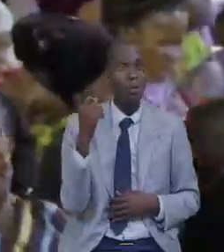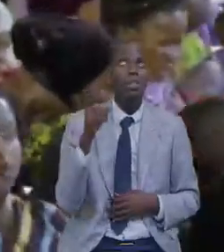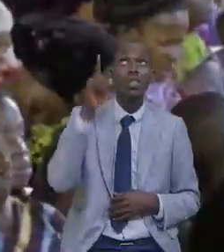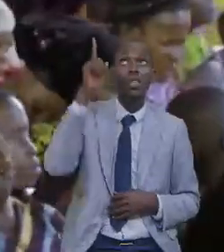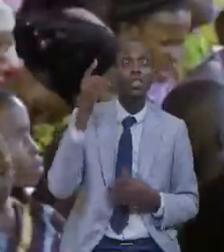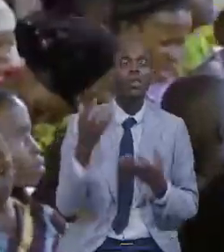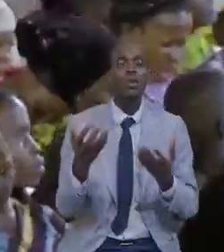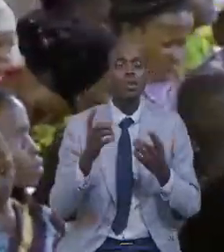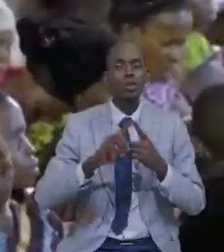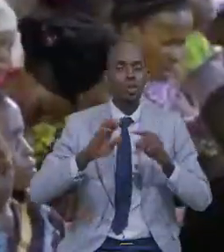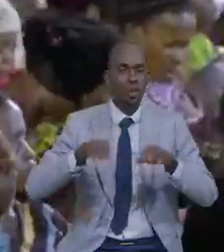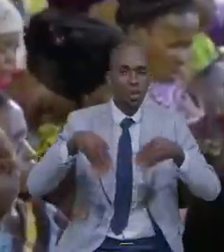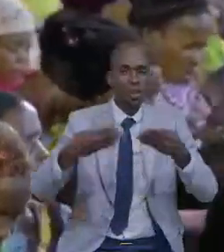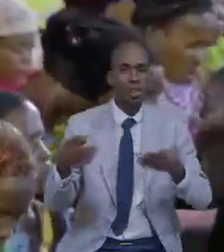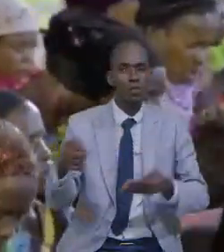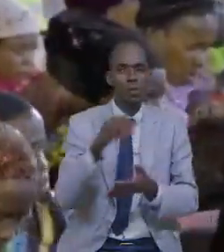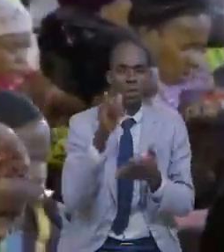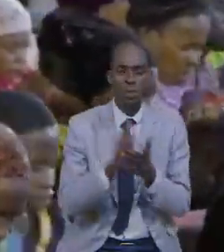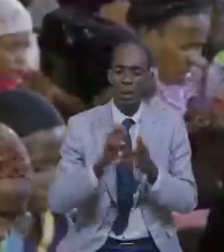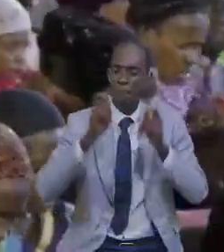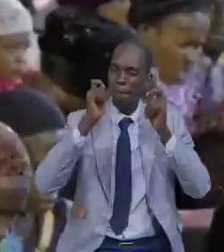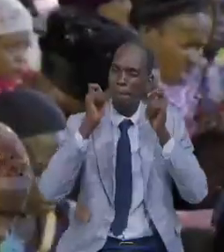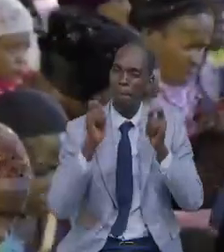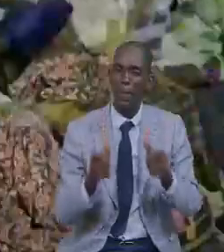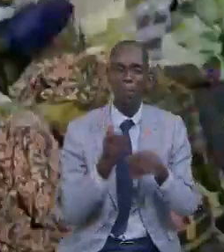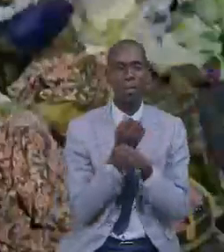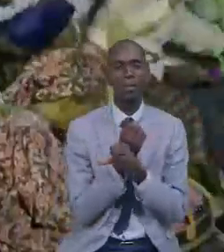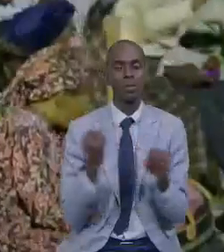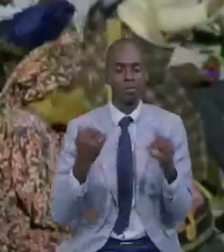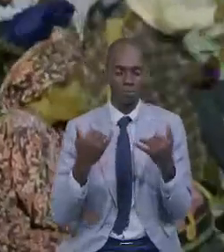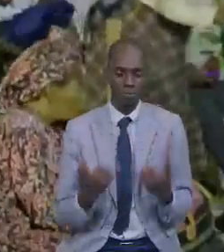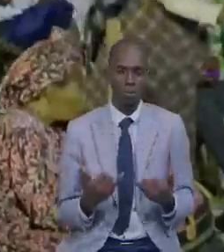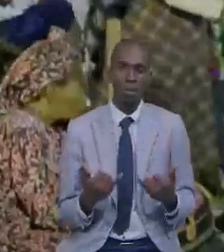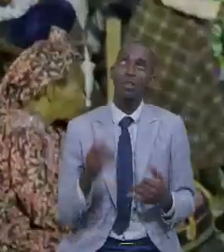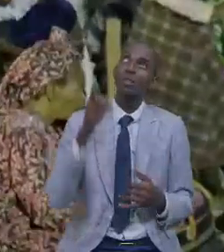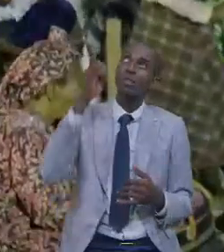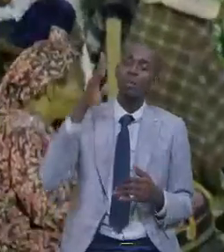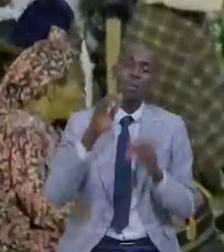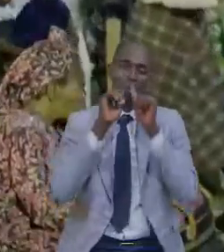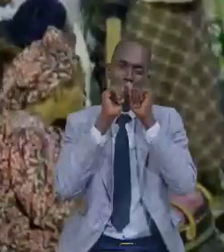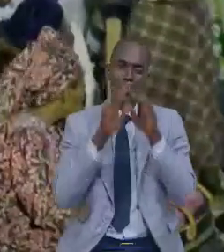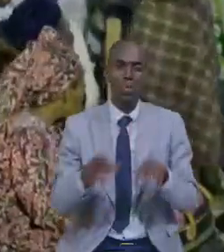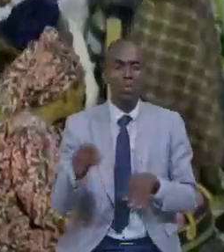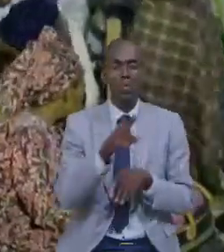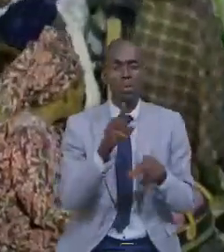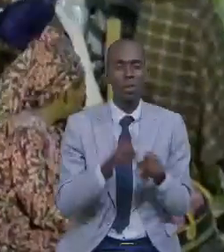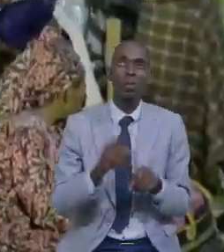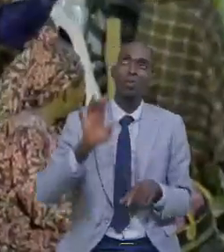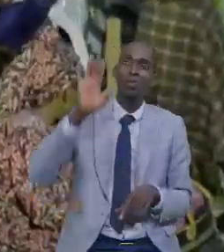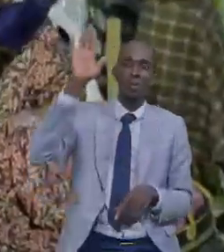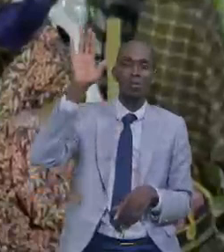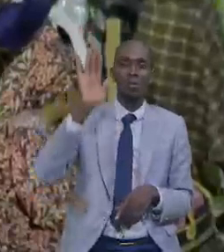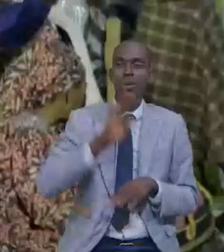that instantaneous salvation right now. God bless you. God bless you. God bless you. Online, do that